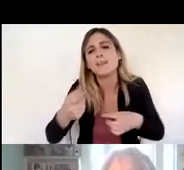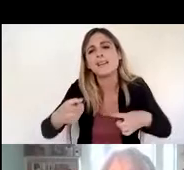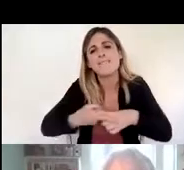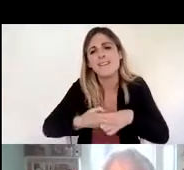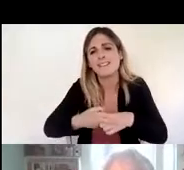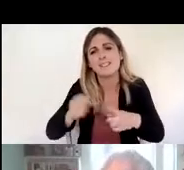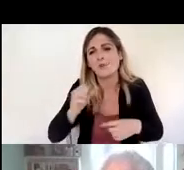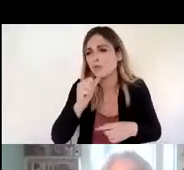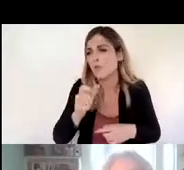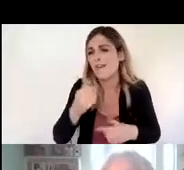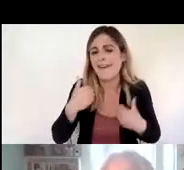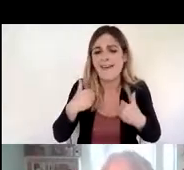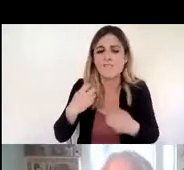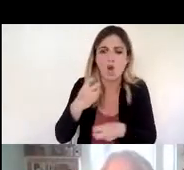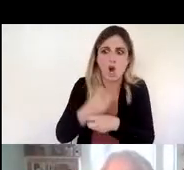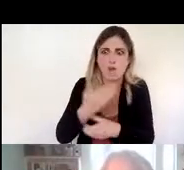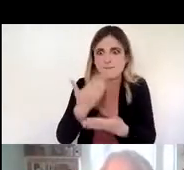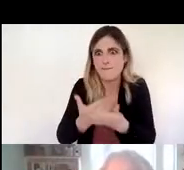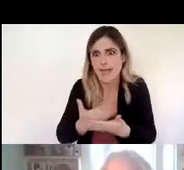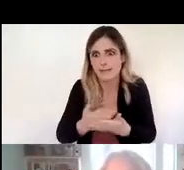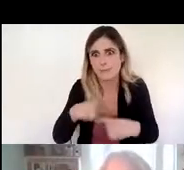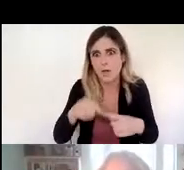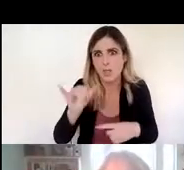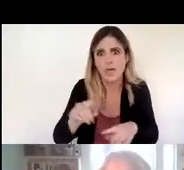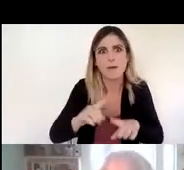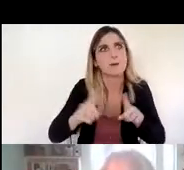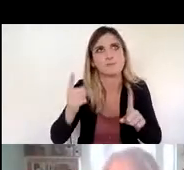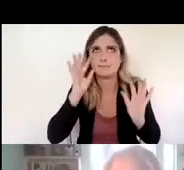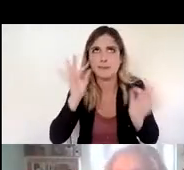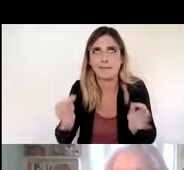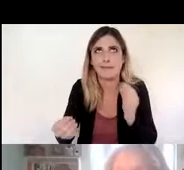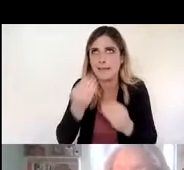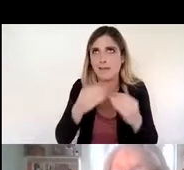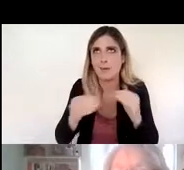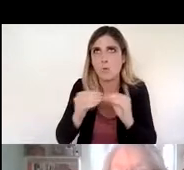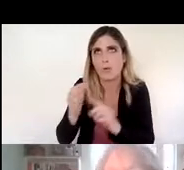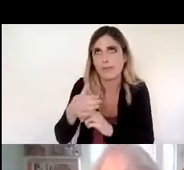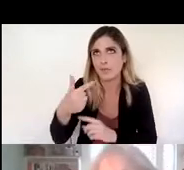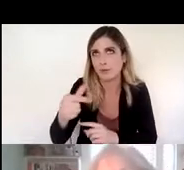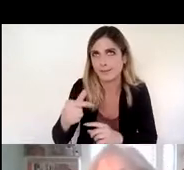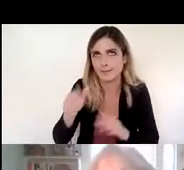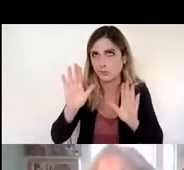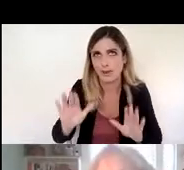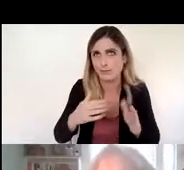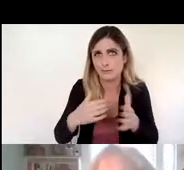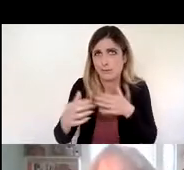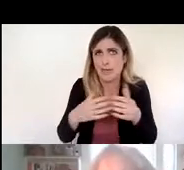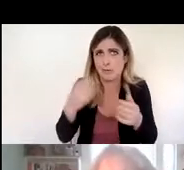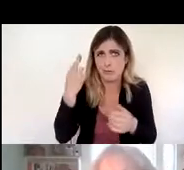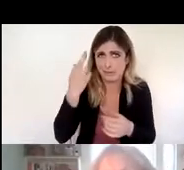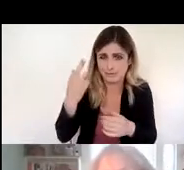hard and fast answers about that. But certainly eating leafy green vegetables is a great thing to do, no matter what.